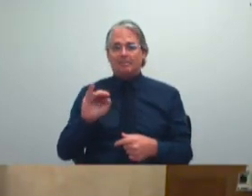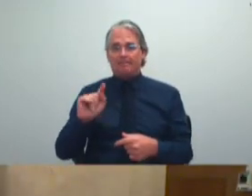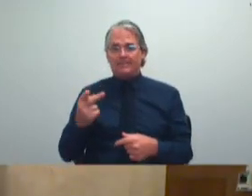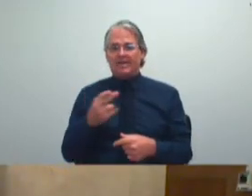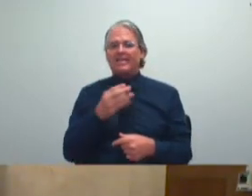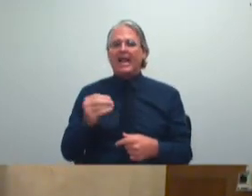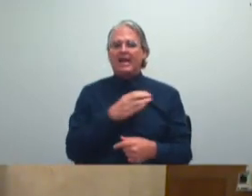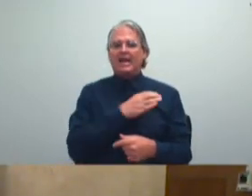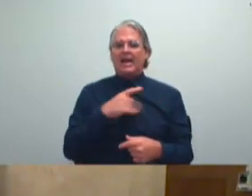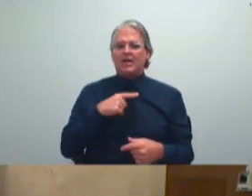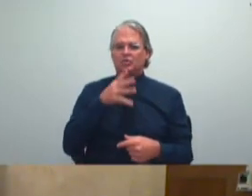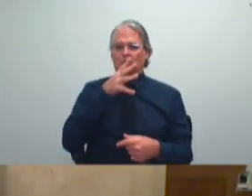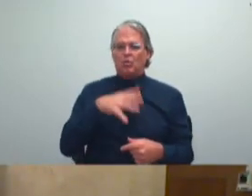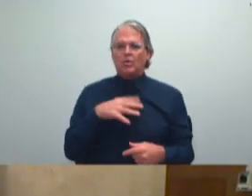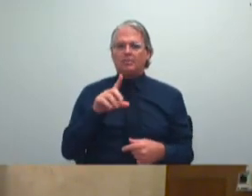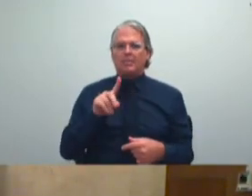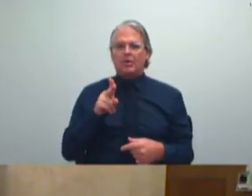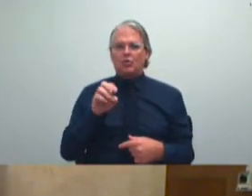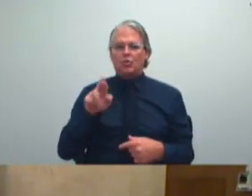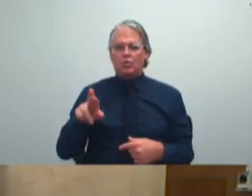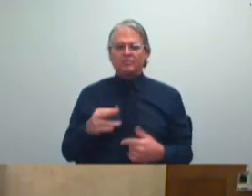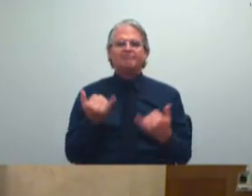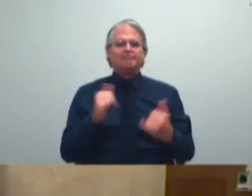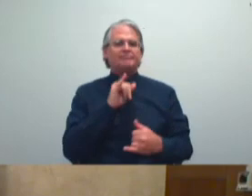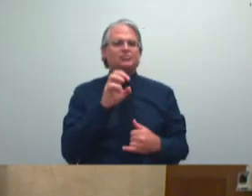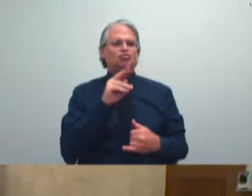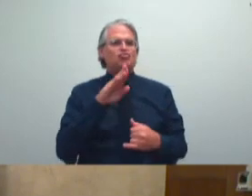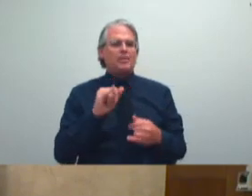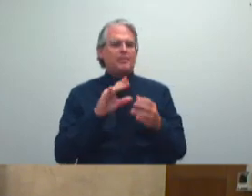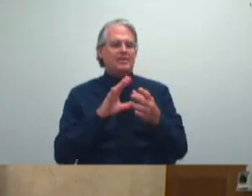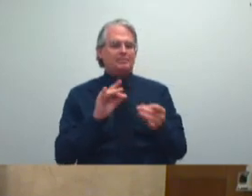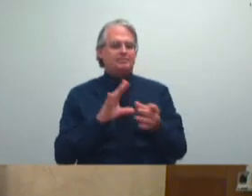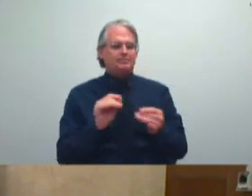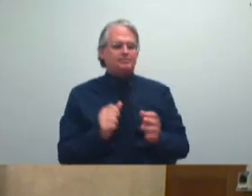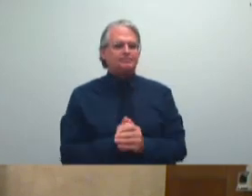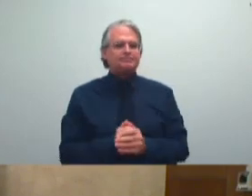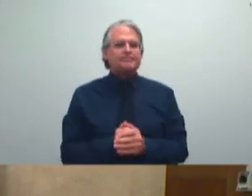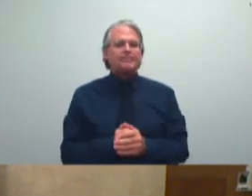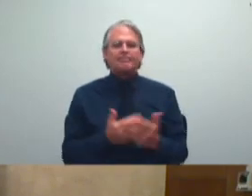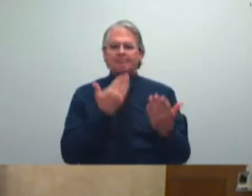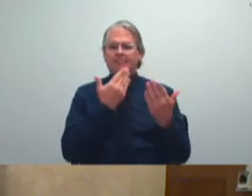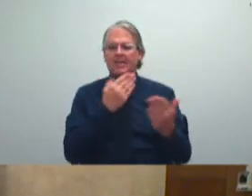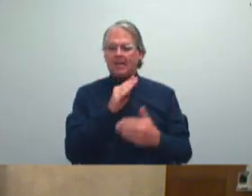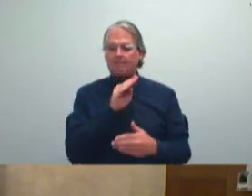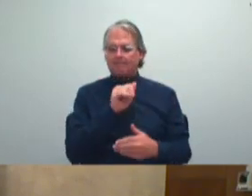Thank you, Madam Mayor. Yes. Well, you know, the intent of this was not to